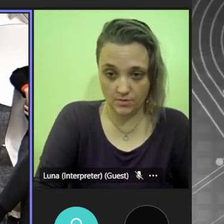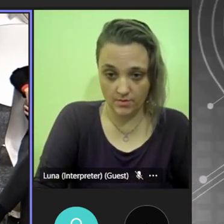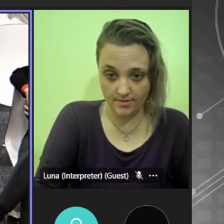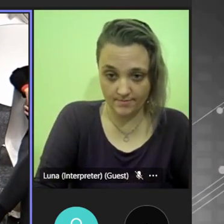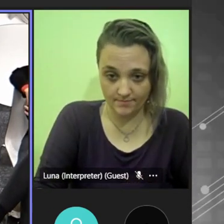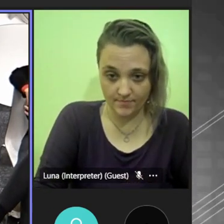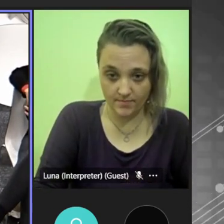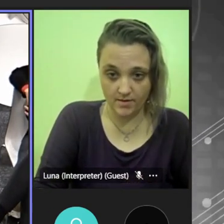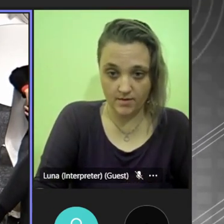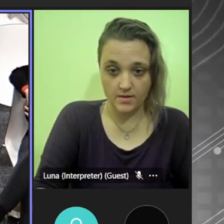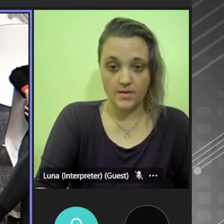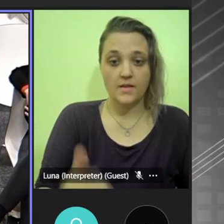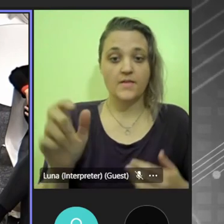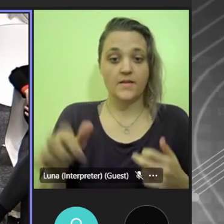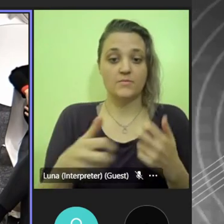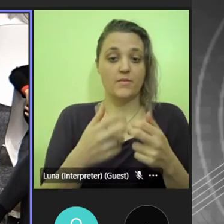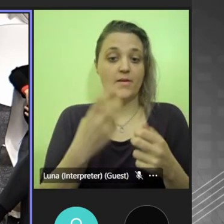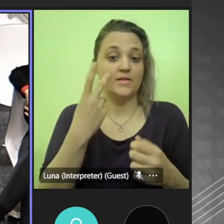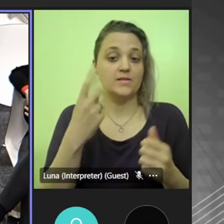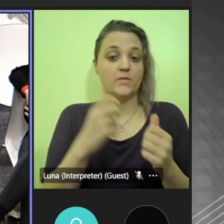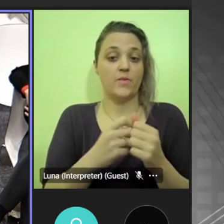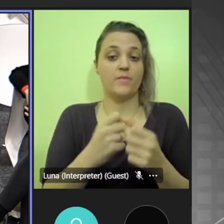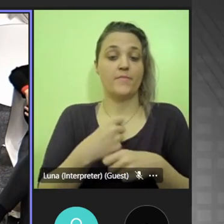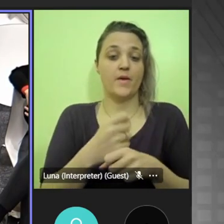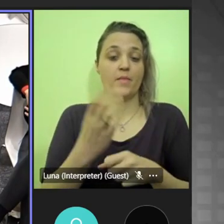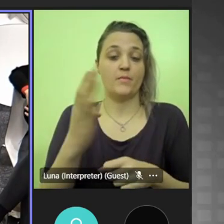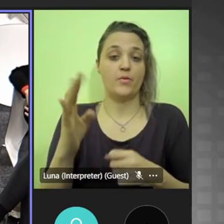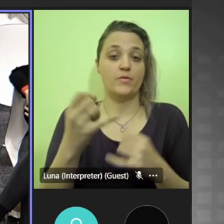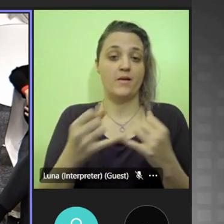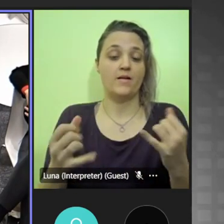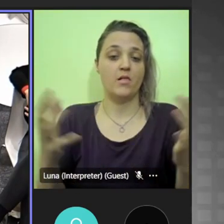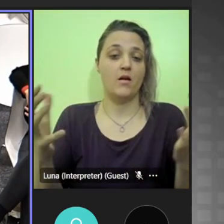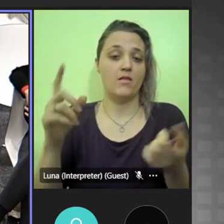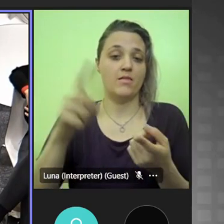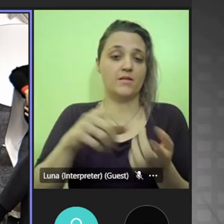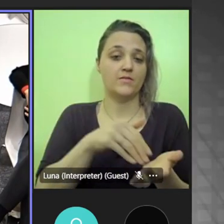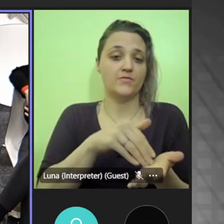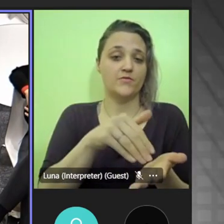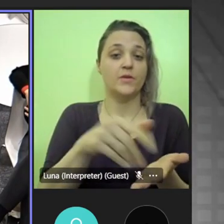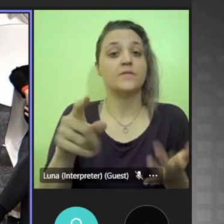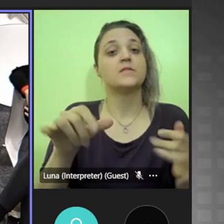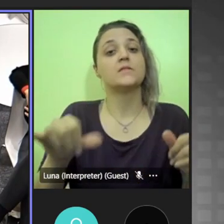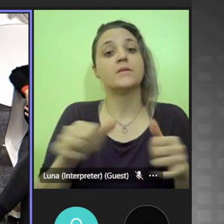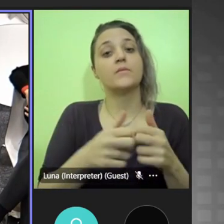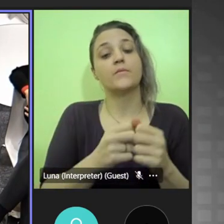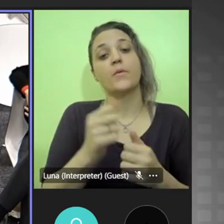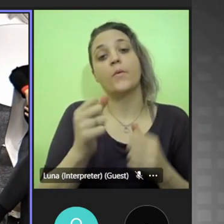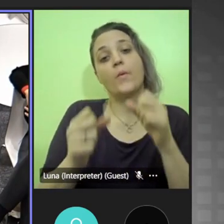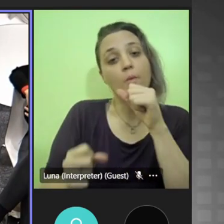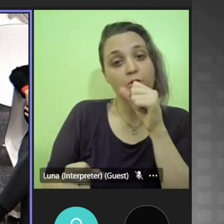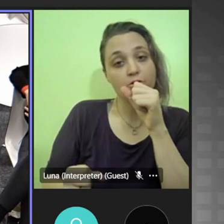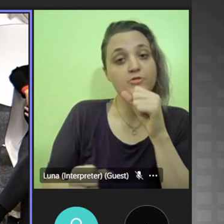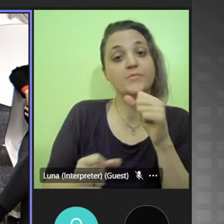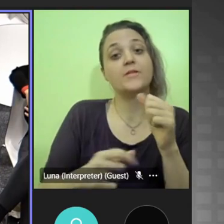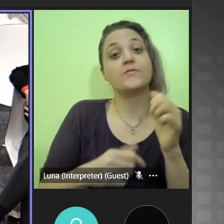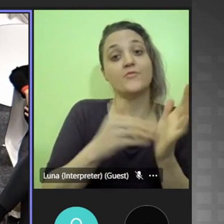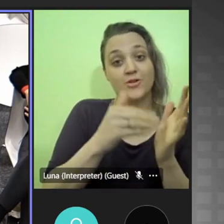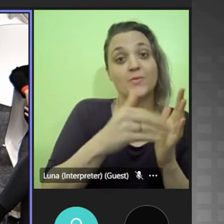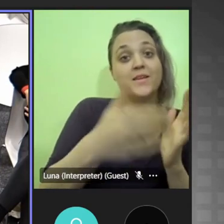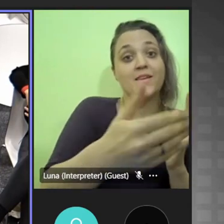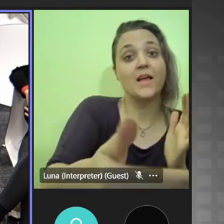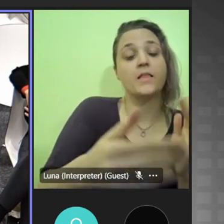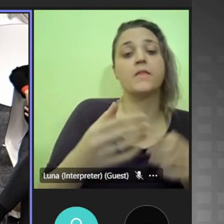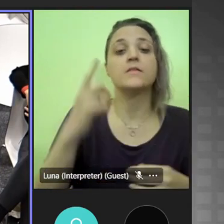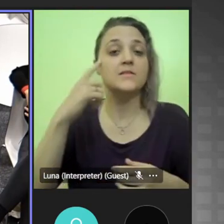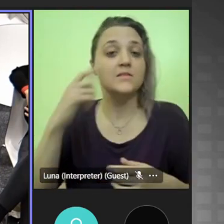Vernon Square. So that's the only problem I seem to have with making the Blue Line a lot less frequent. And you're gonna have that same problem with